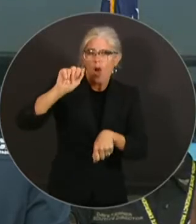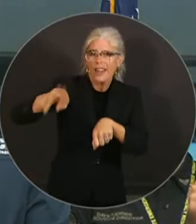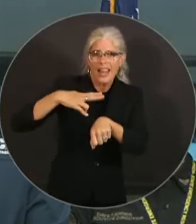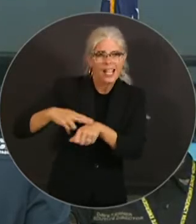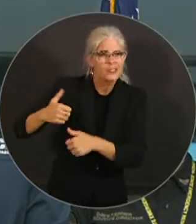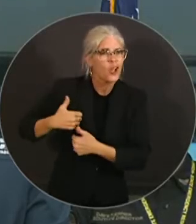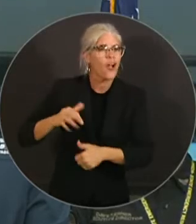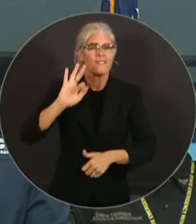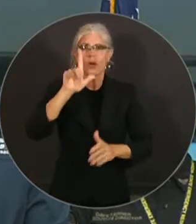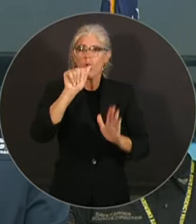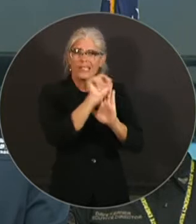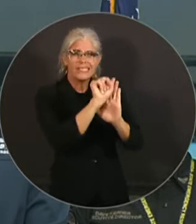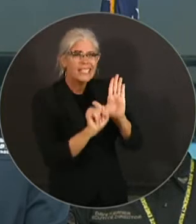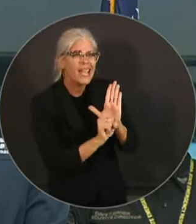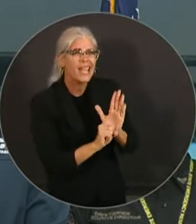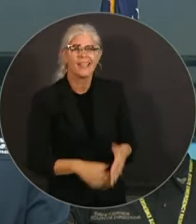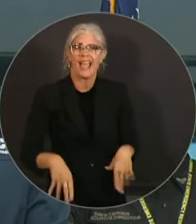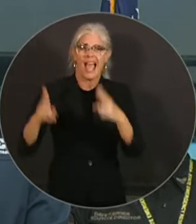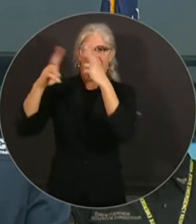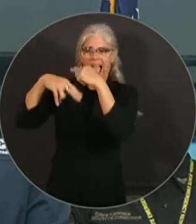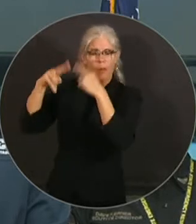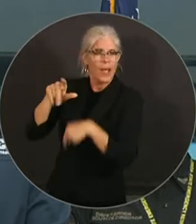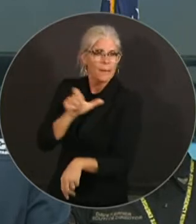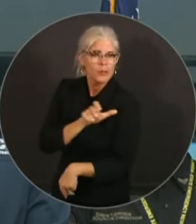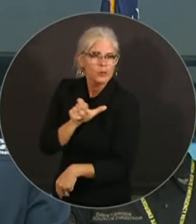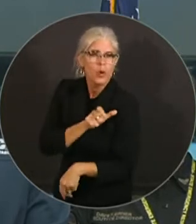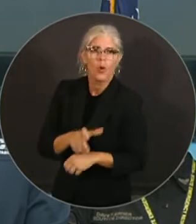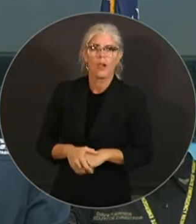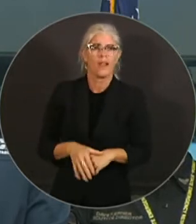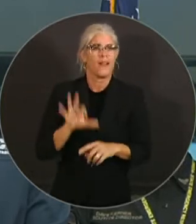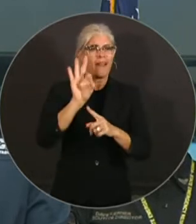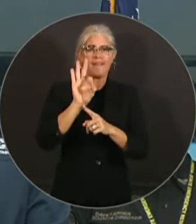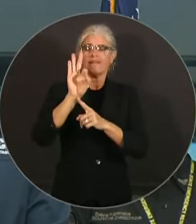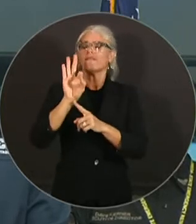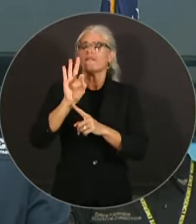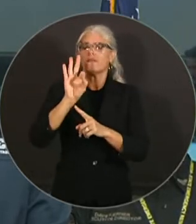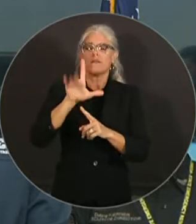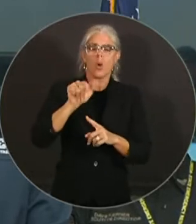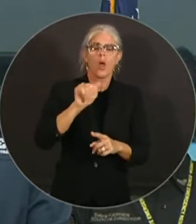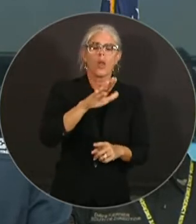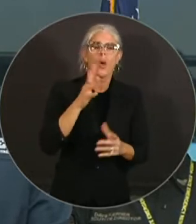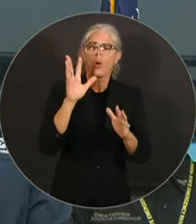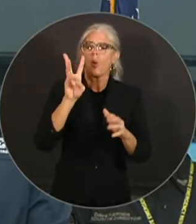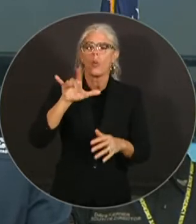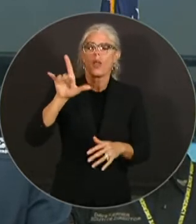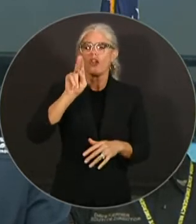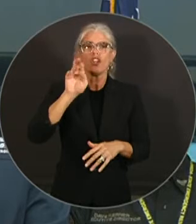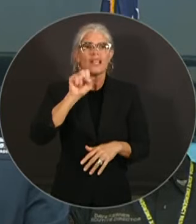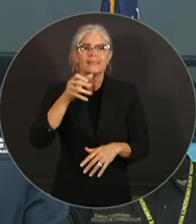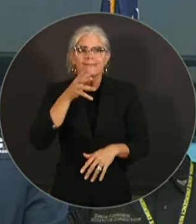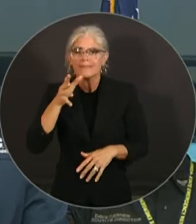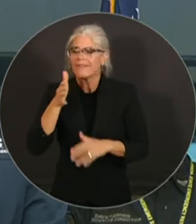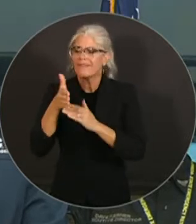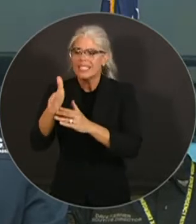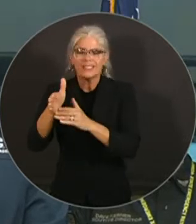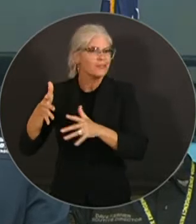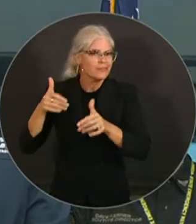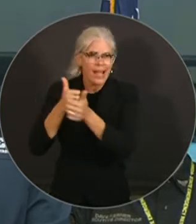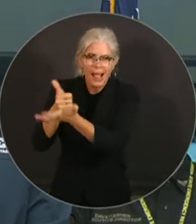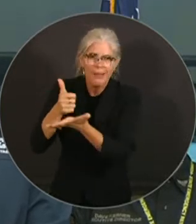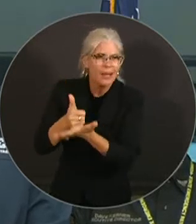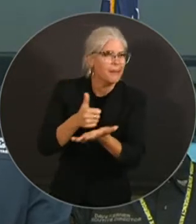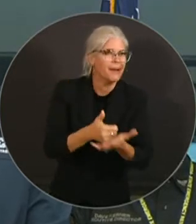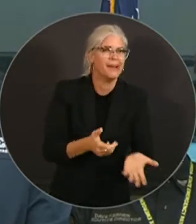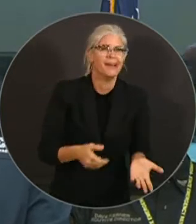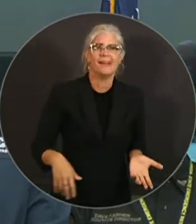the Highway Patrol, Florida Fish and Wildlife. All the local sheriff's departments and police departments and fire departments, they're